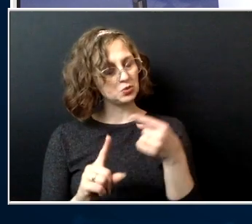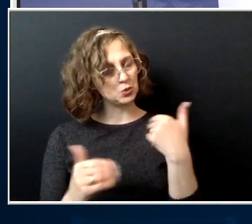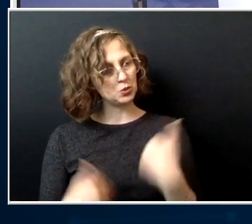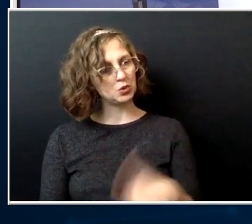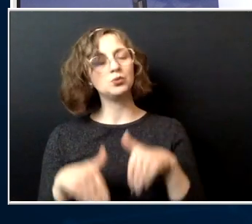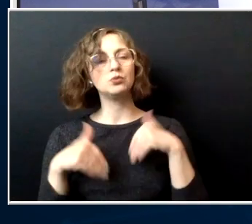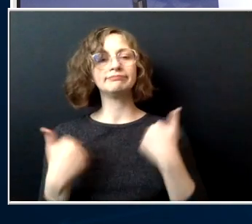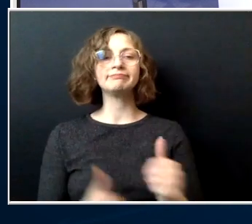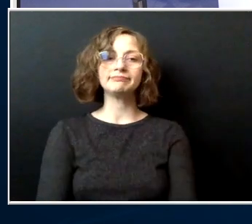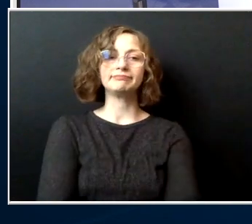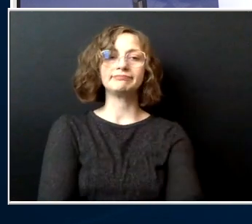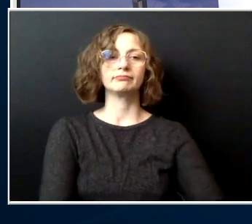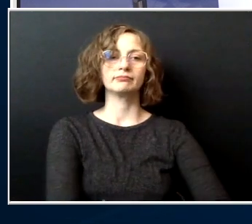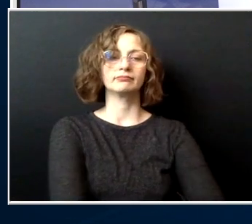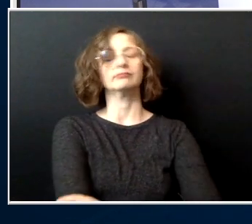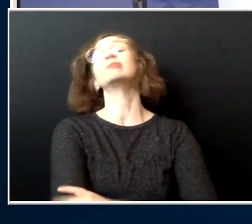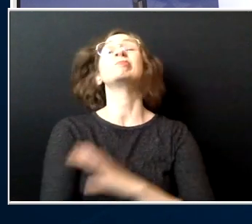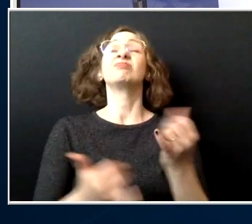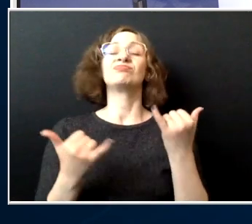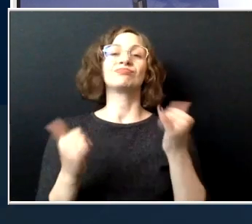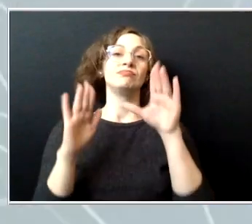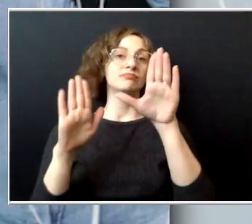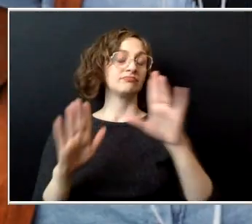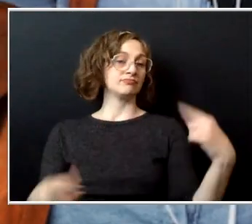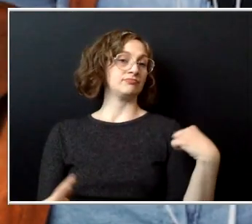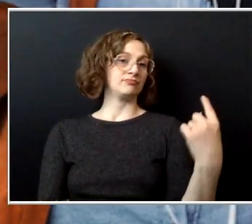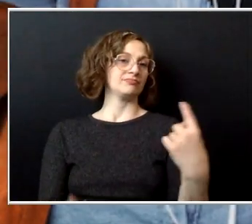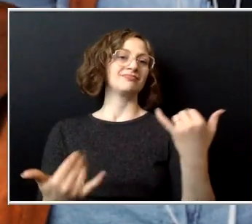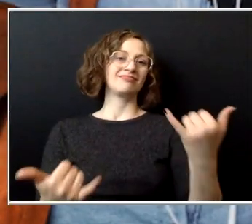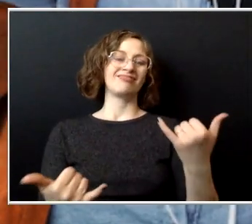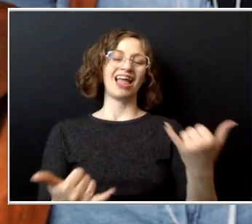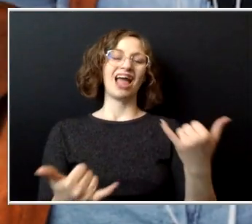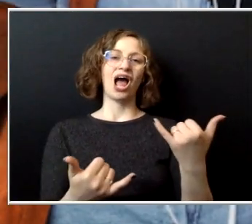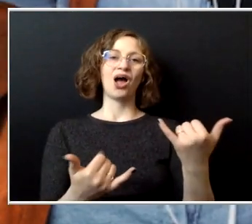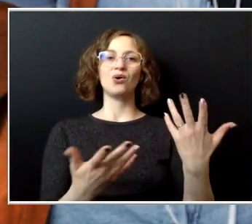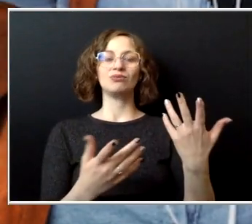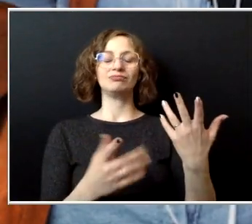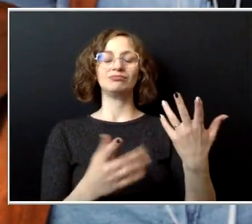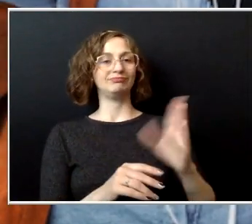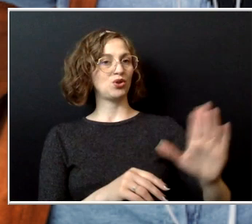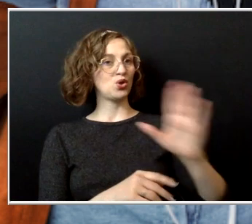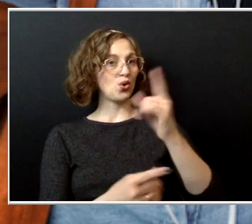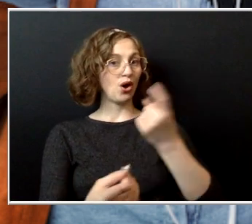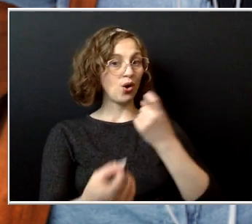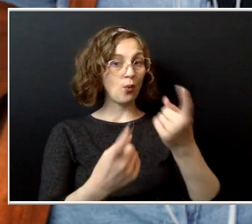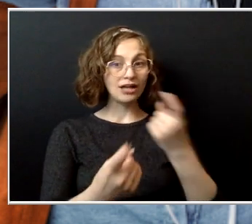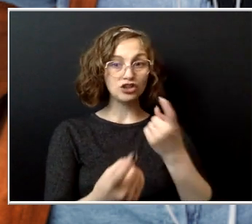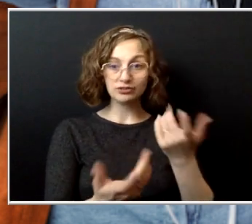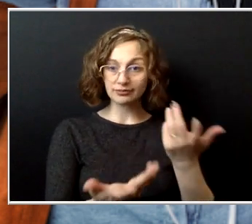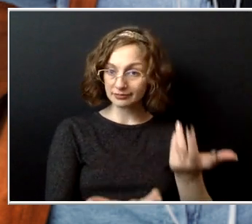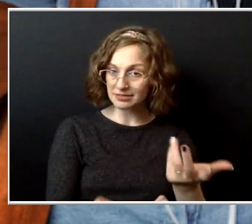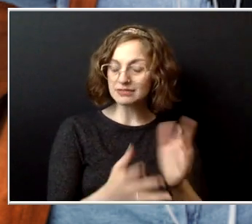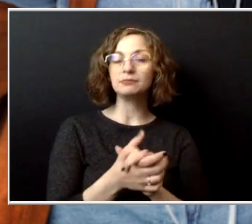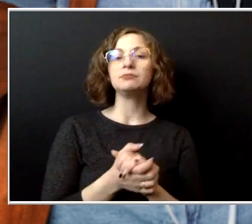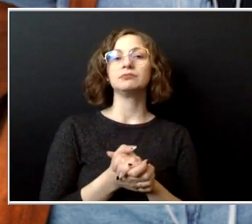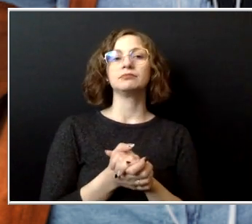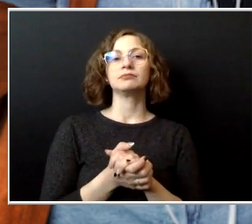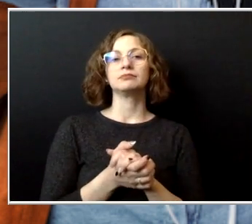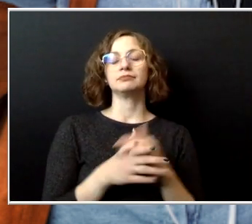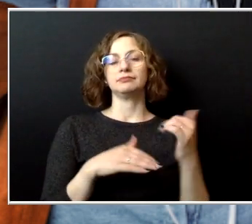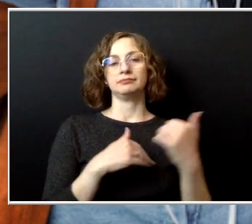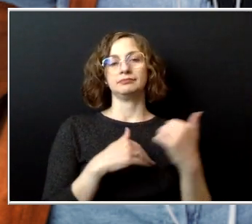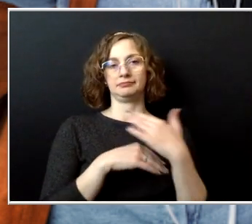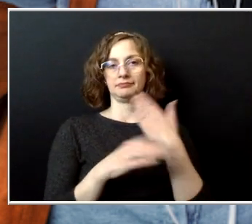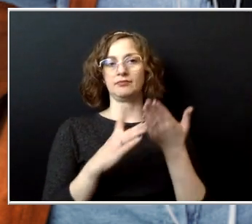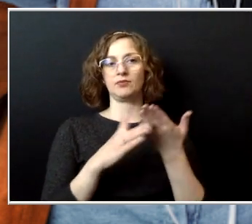an amazing program so far. We're going to go into some of the questions section. We want to answer those questions, so send us your questions. Send them into the info on the screen. Includes